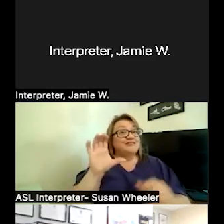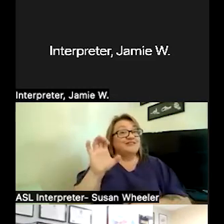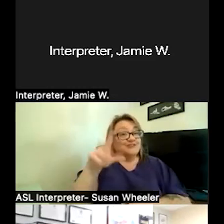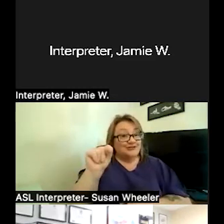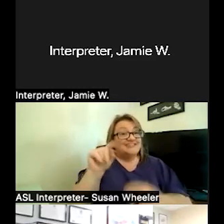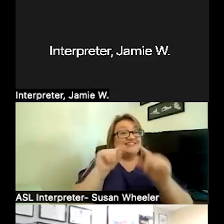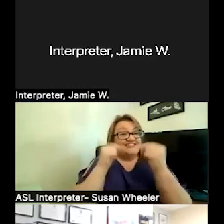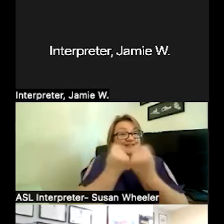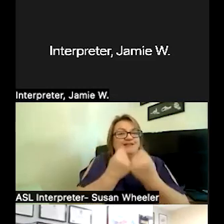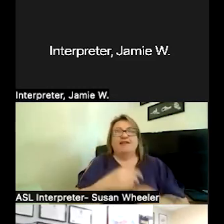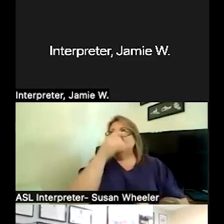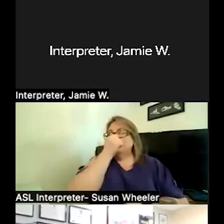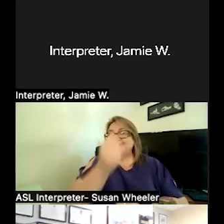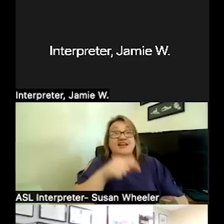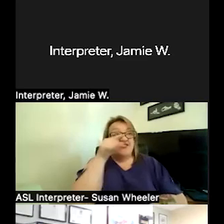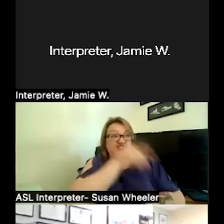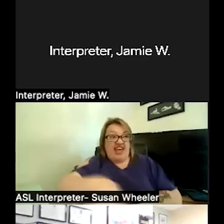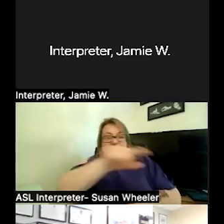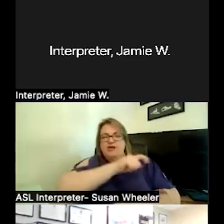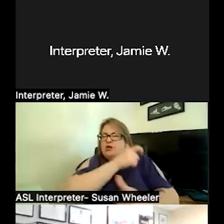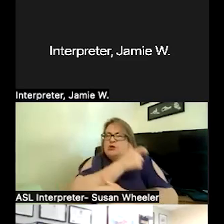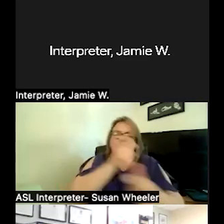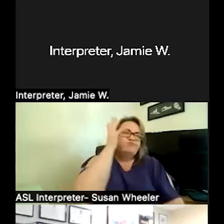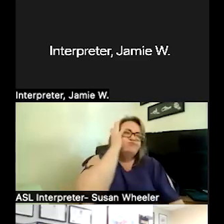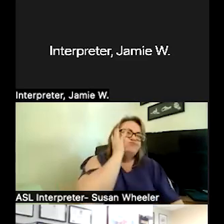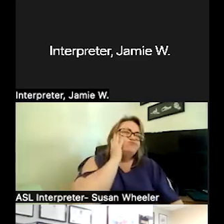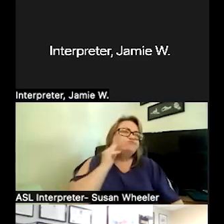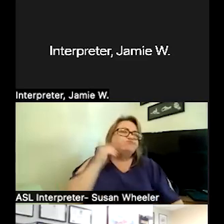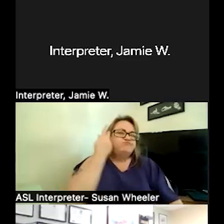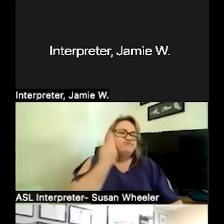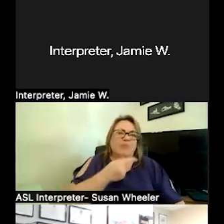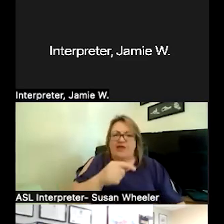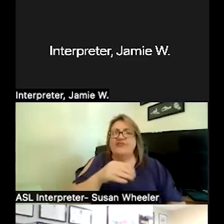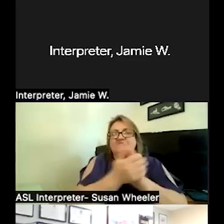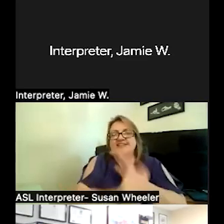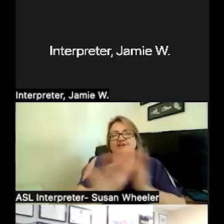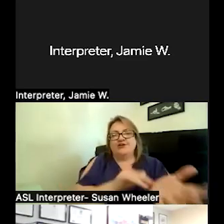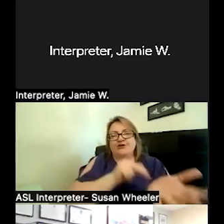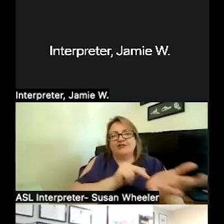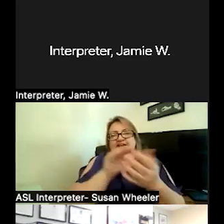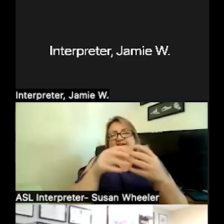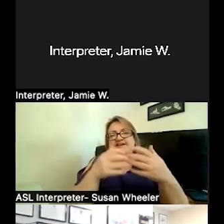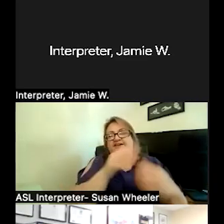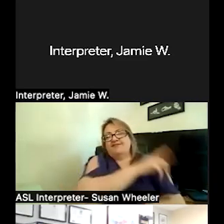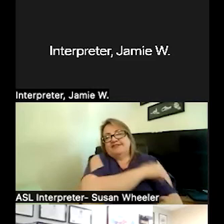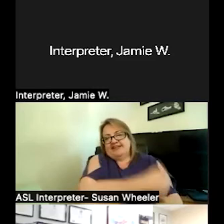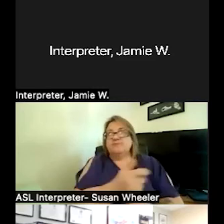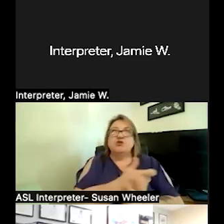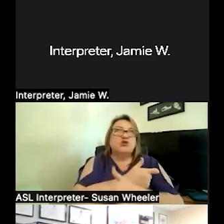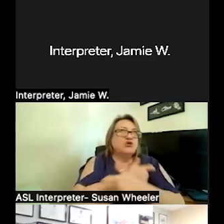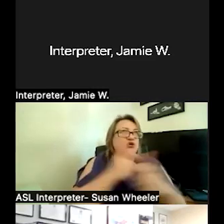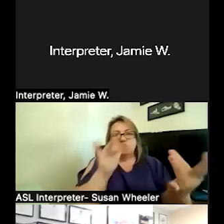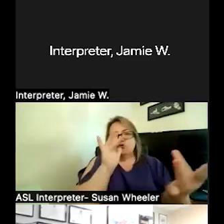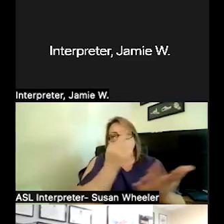interesting because they have huge experience within these skilled nursing facilities. And so huge resource.